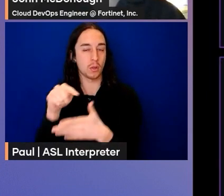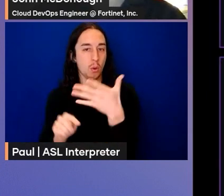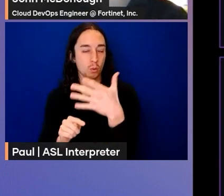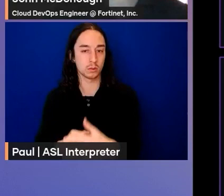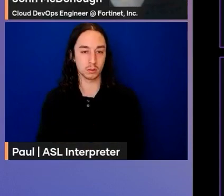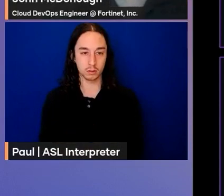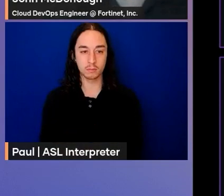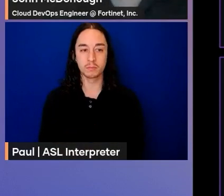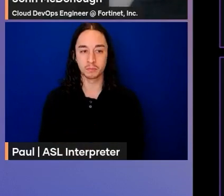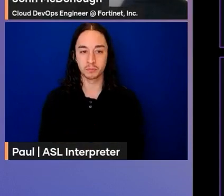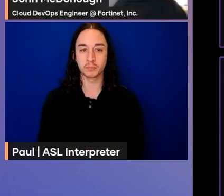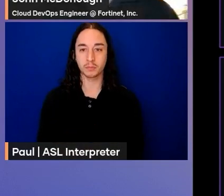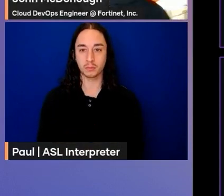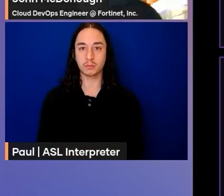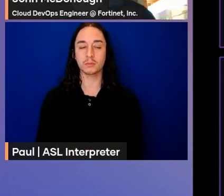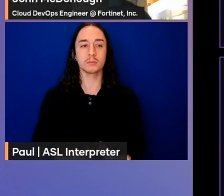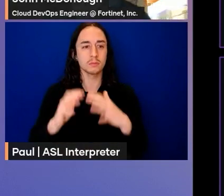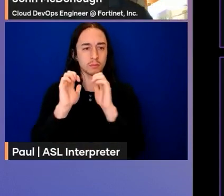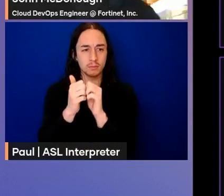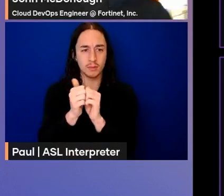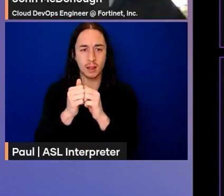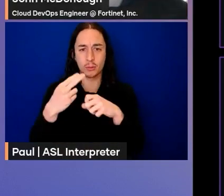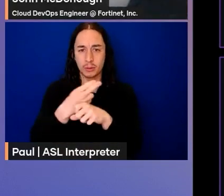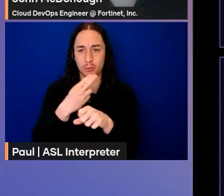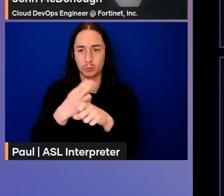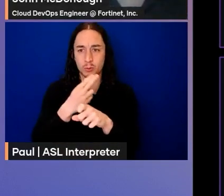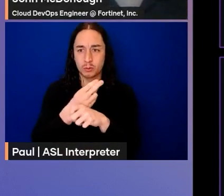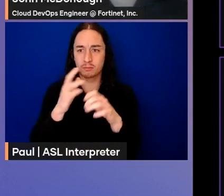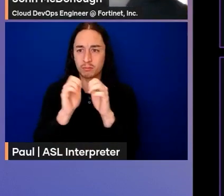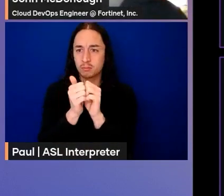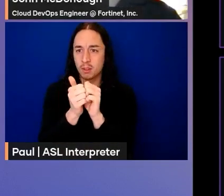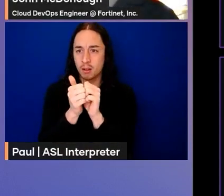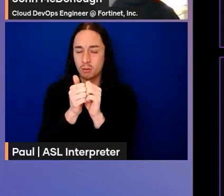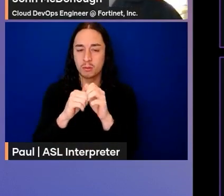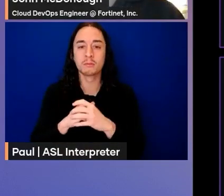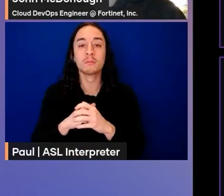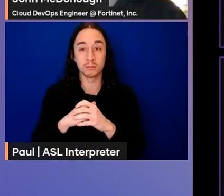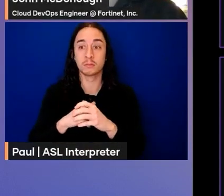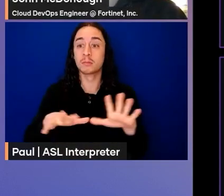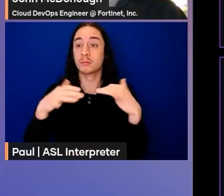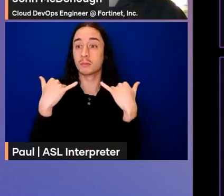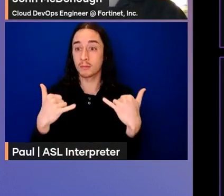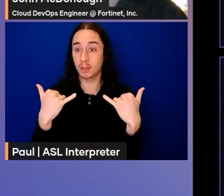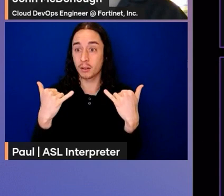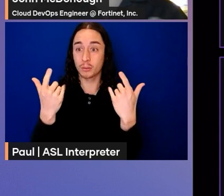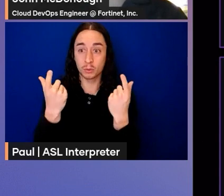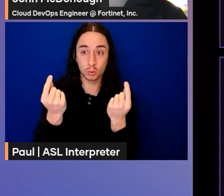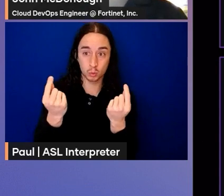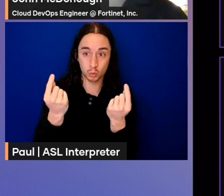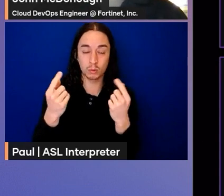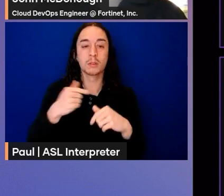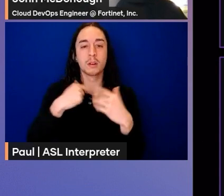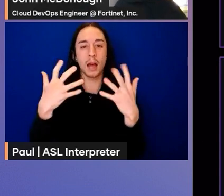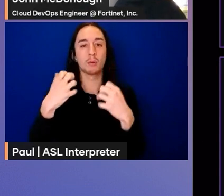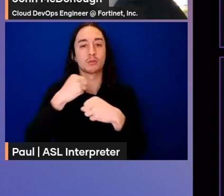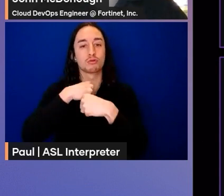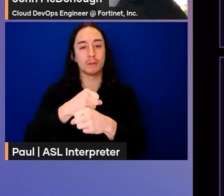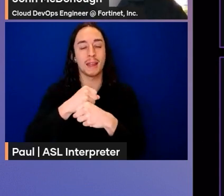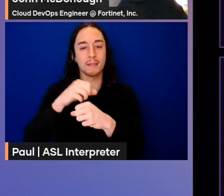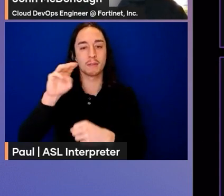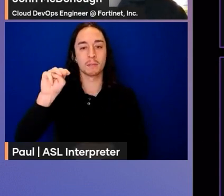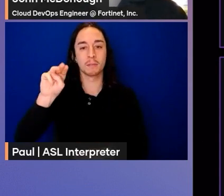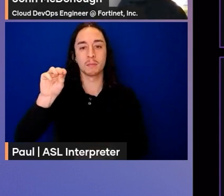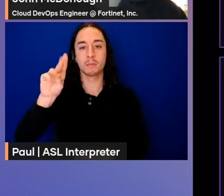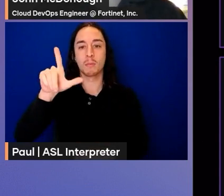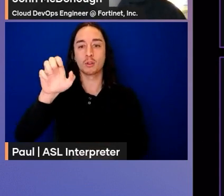So how do I go ahead and use that? Well, so now what I want to do is create a module that calls that